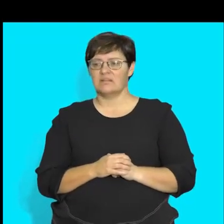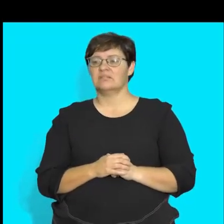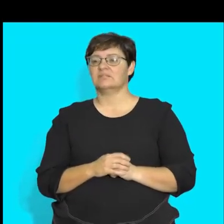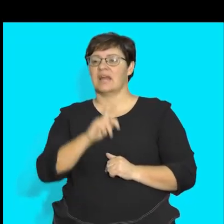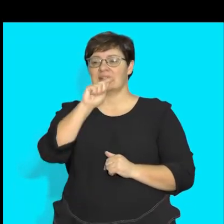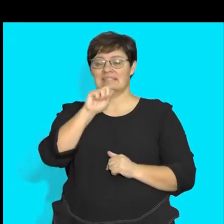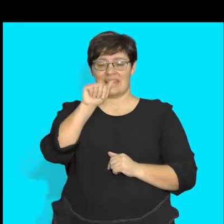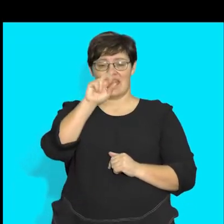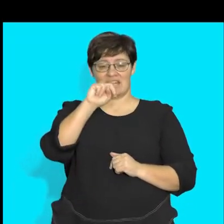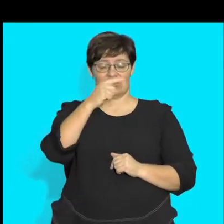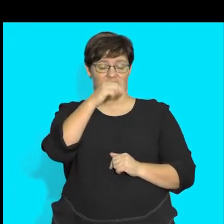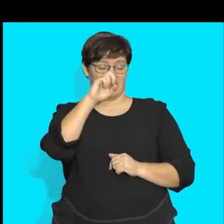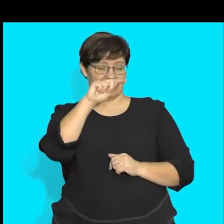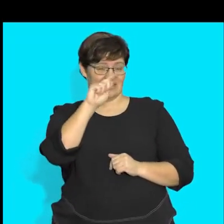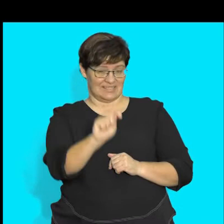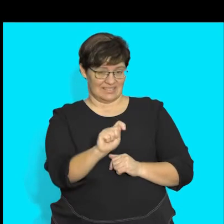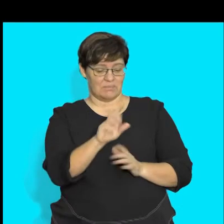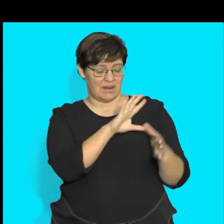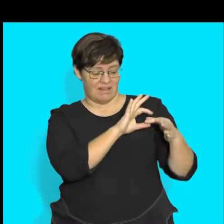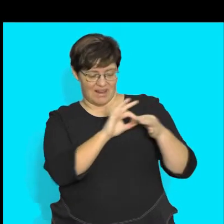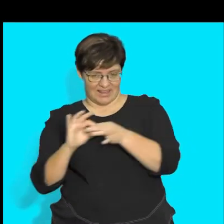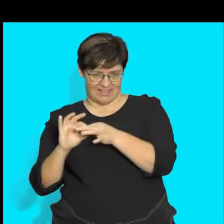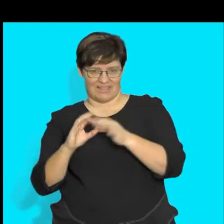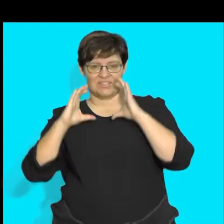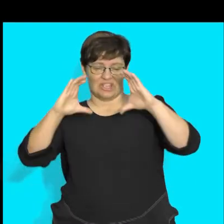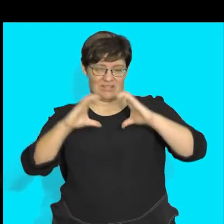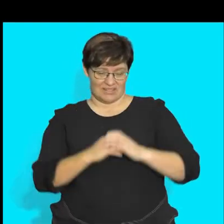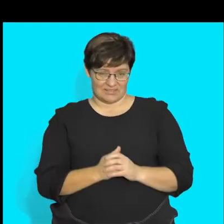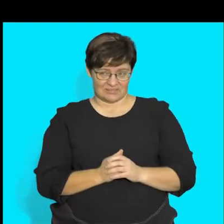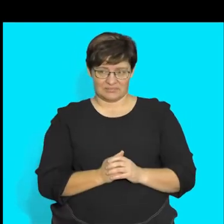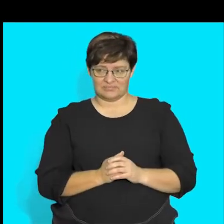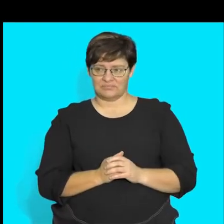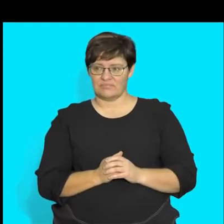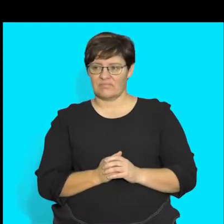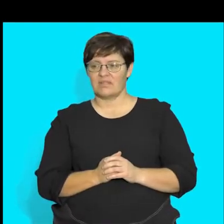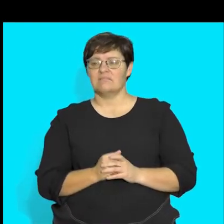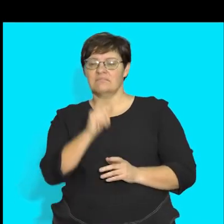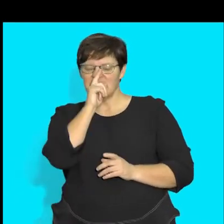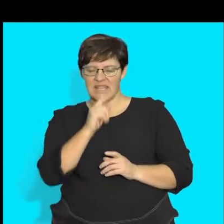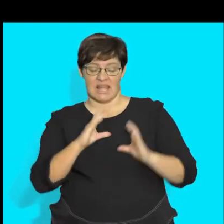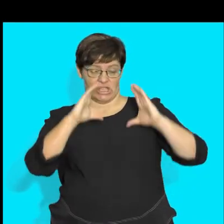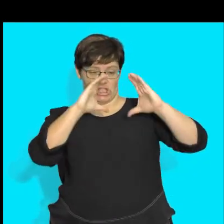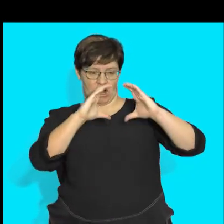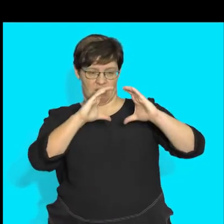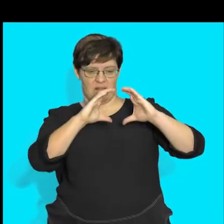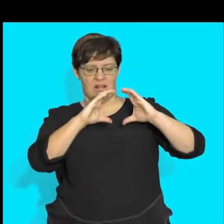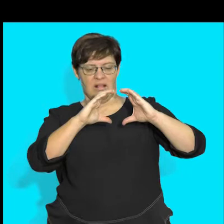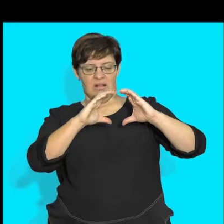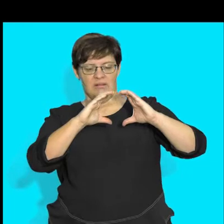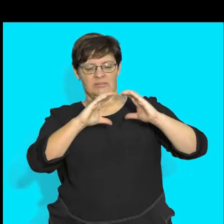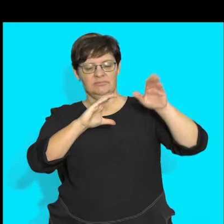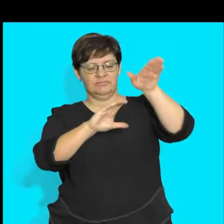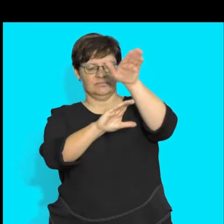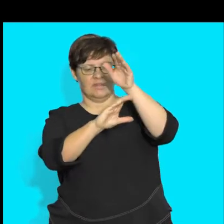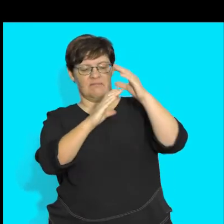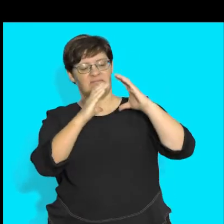we're going to talk about tangents which are linked to circles. So if we go to the next slide,